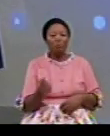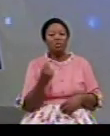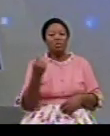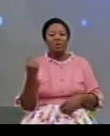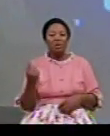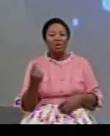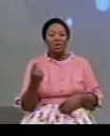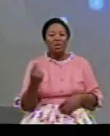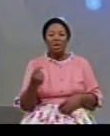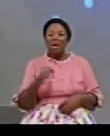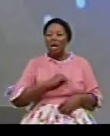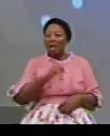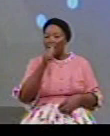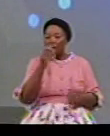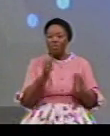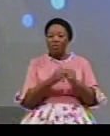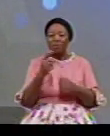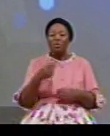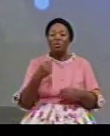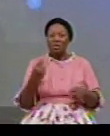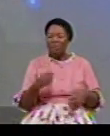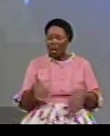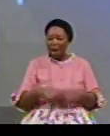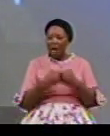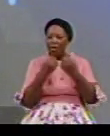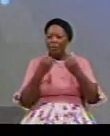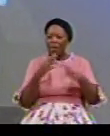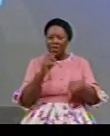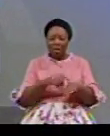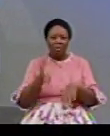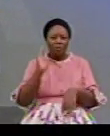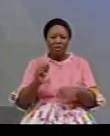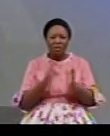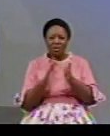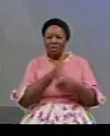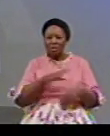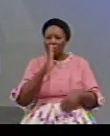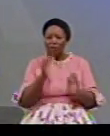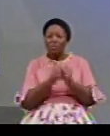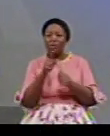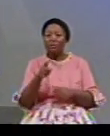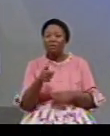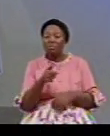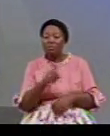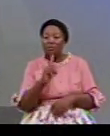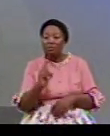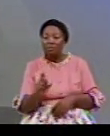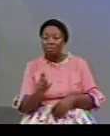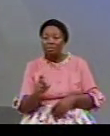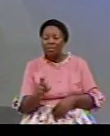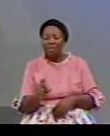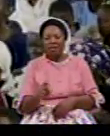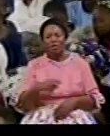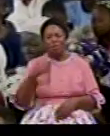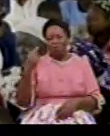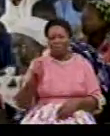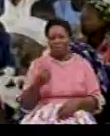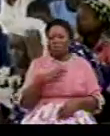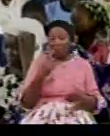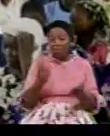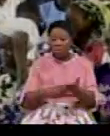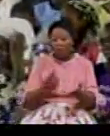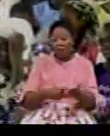the lives of the people. Look at verse 11. It says, so shall my word be that